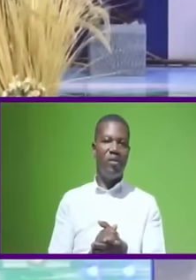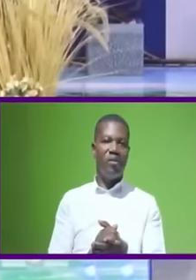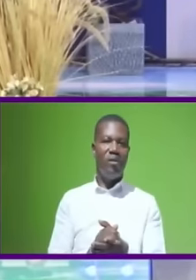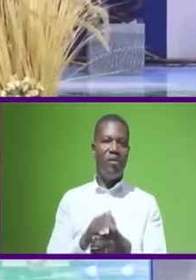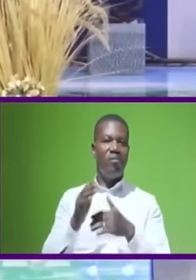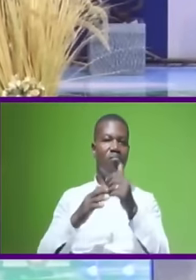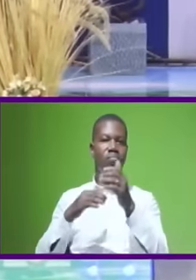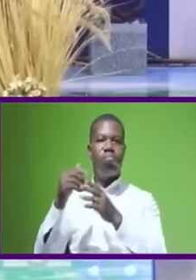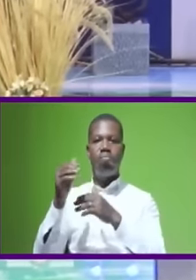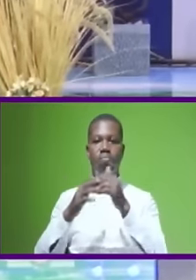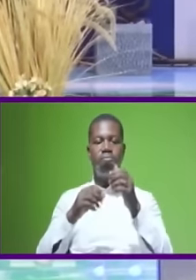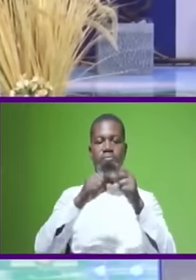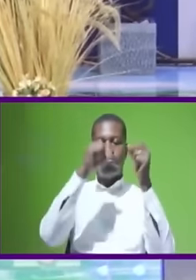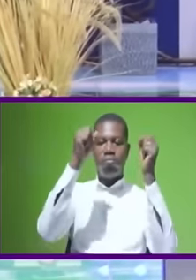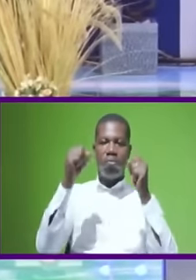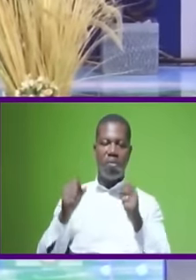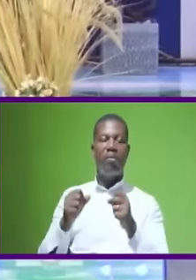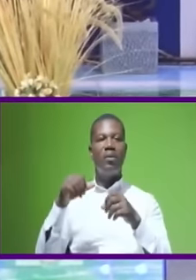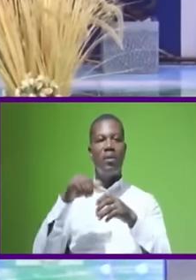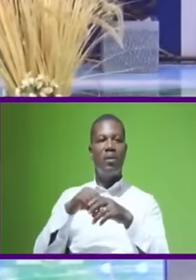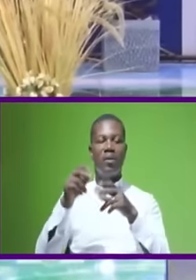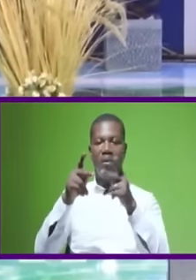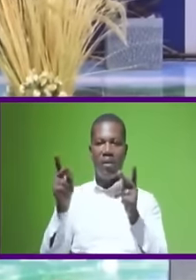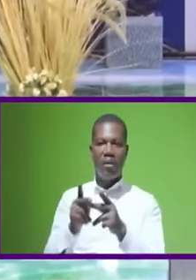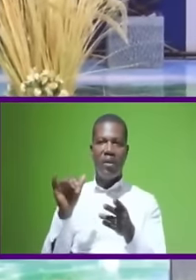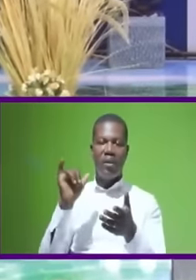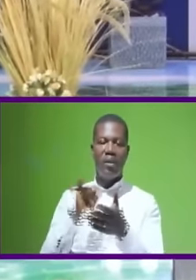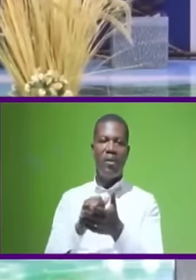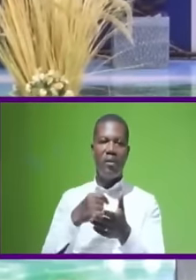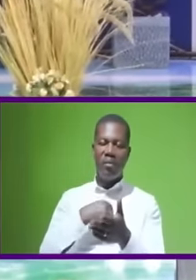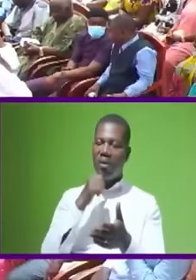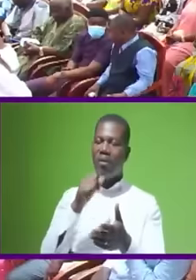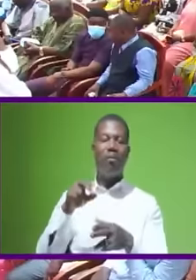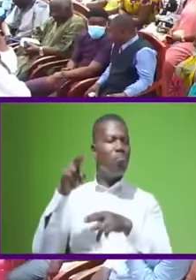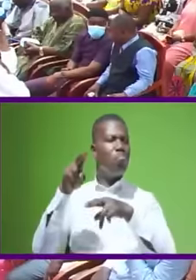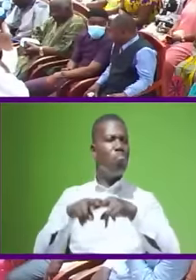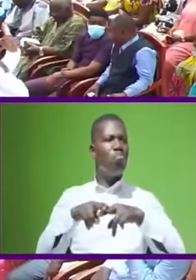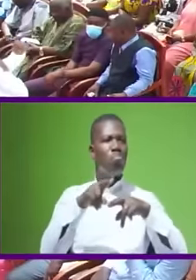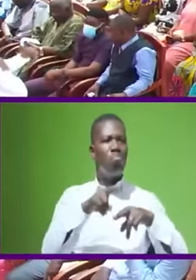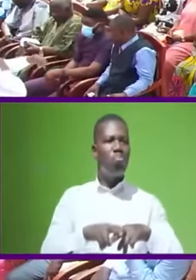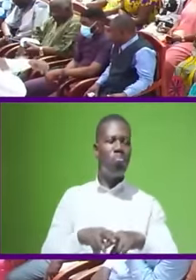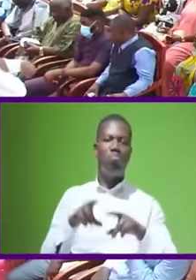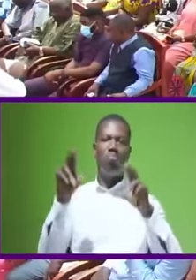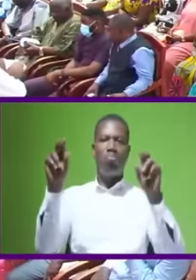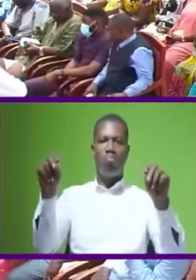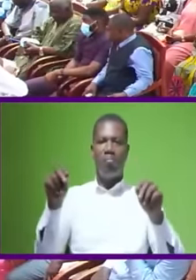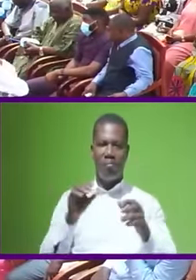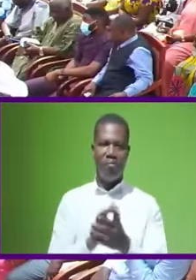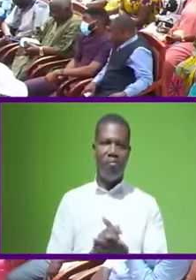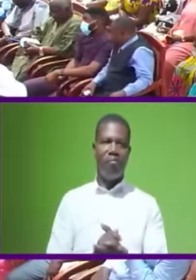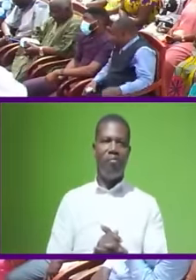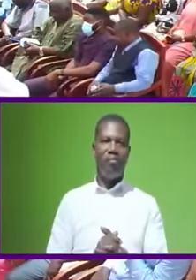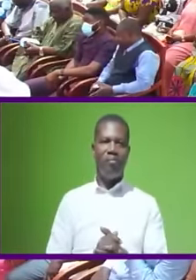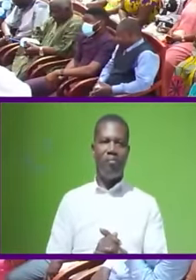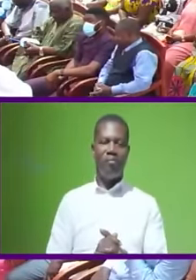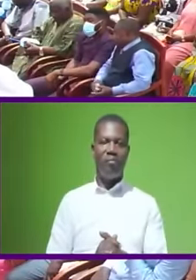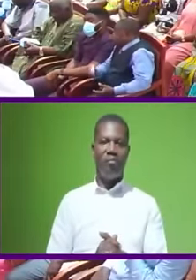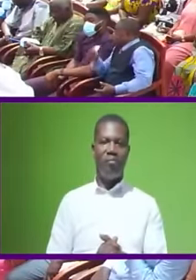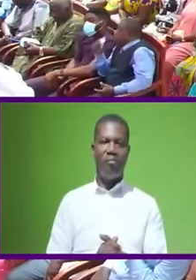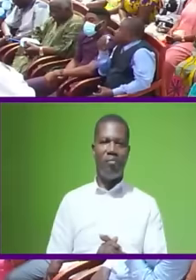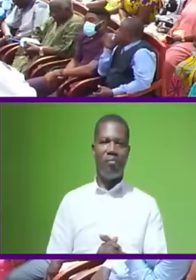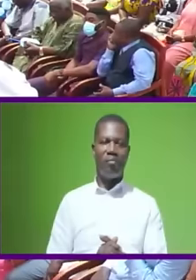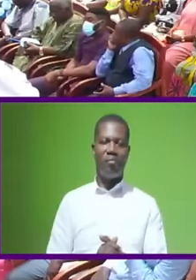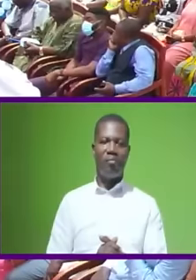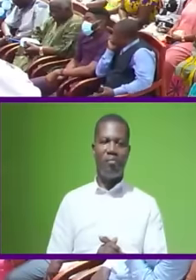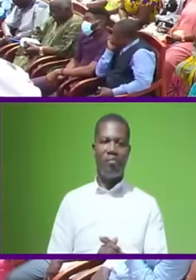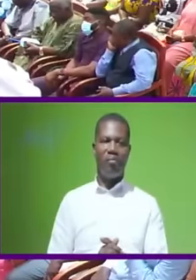in place. So maintenance. So continuously and gradually, I am cultivating, putting